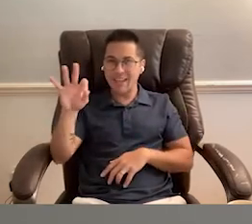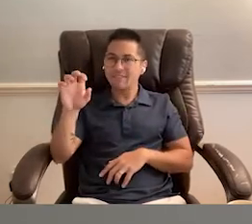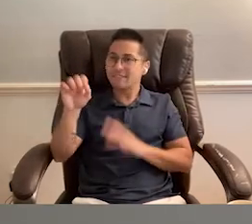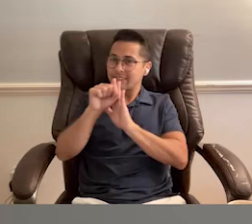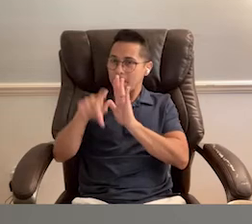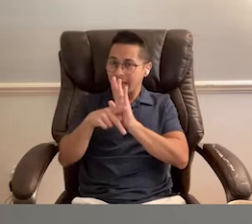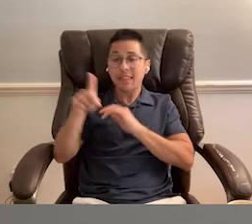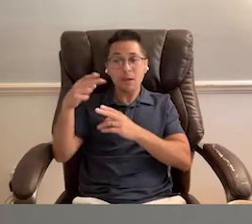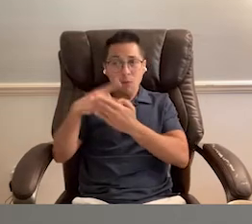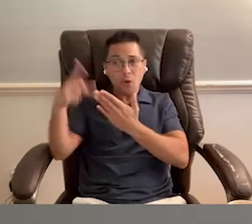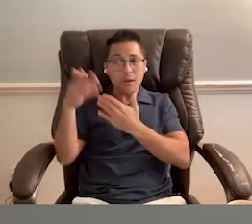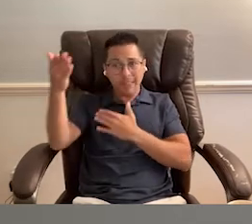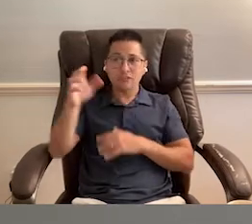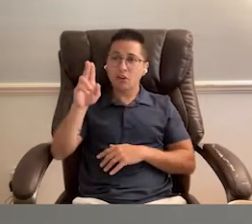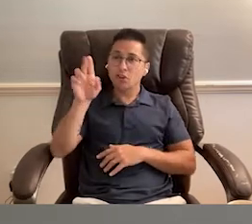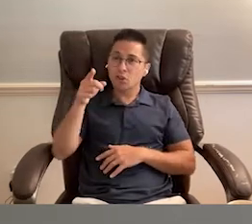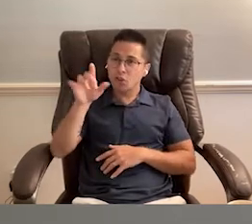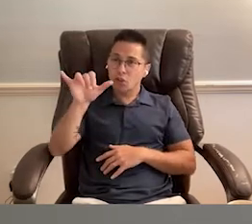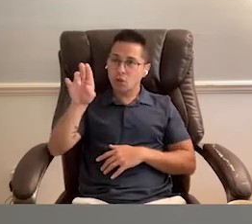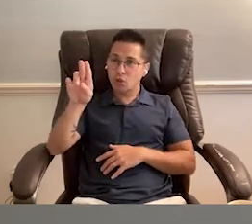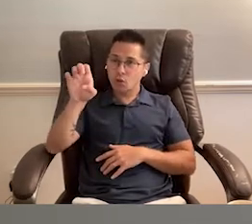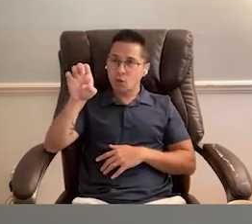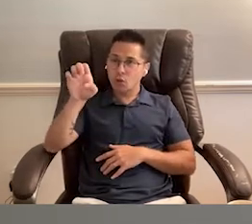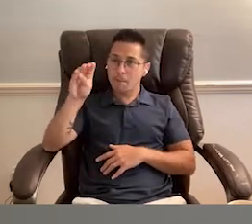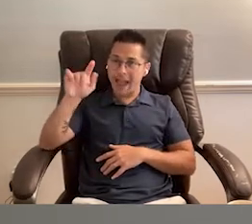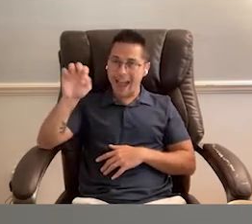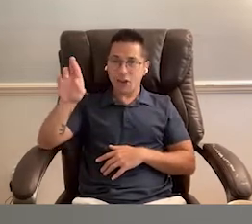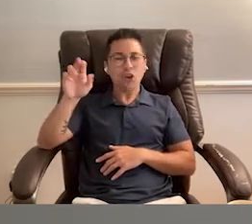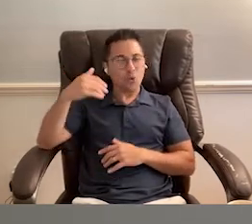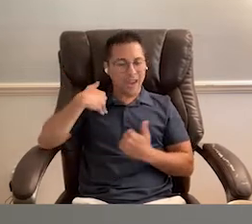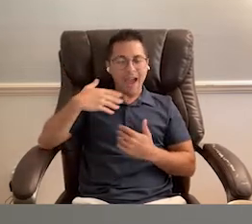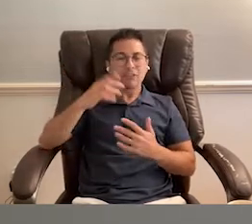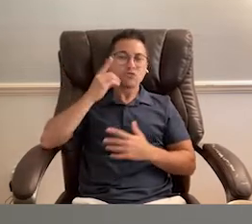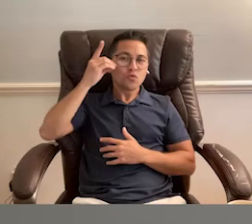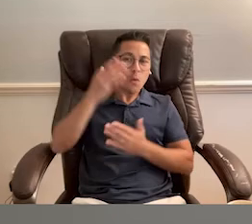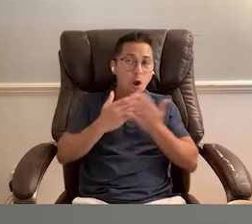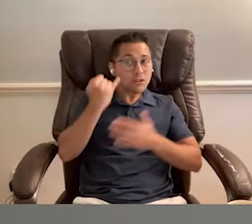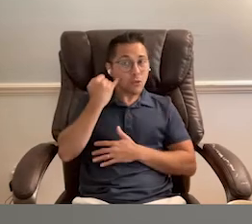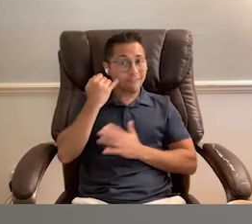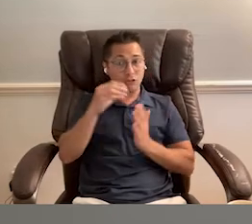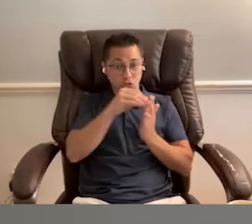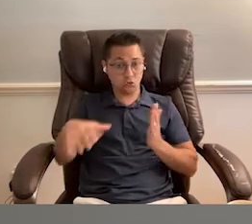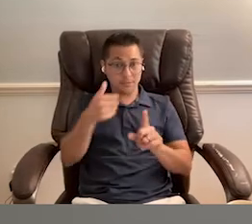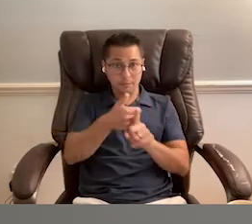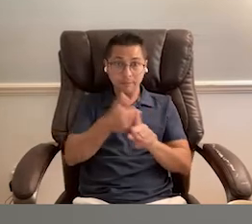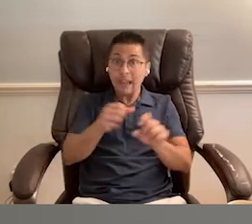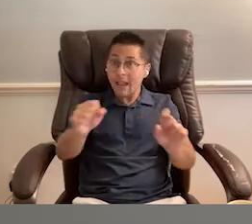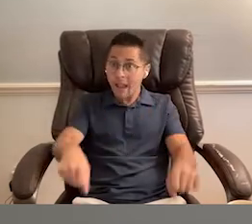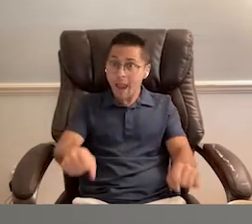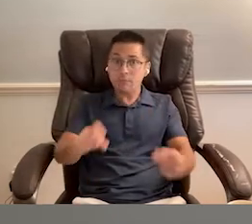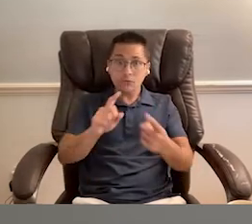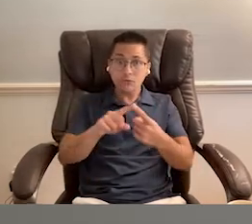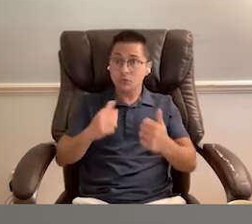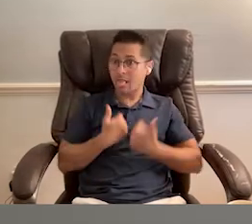Pete, and the program's called You Matter, and it's really cool because we have a dormitory piece. So if the student is able